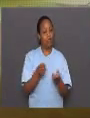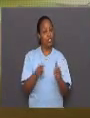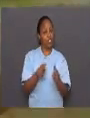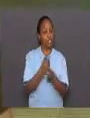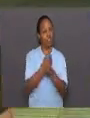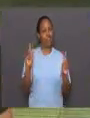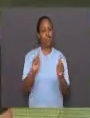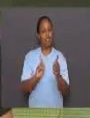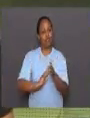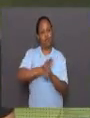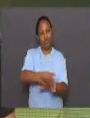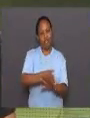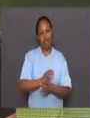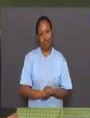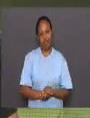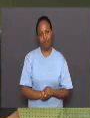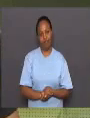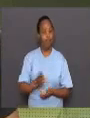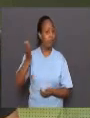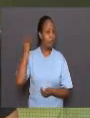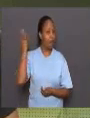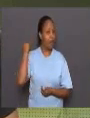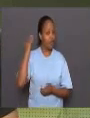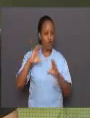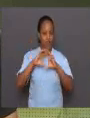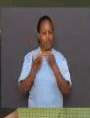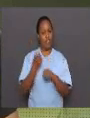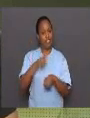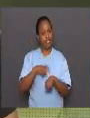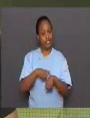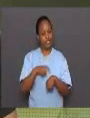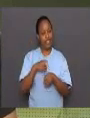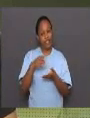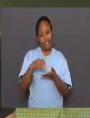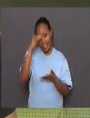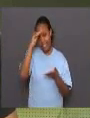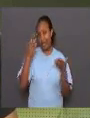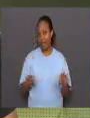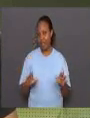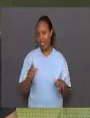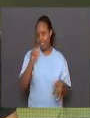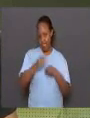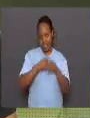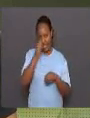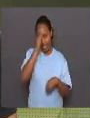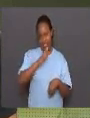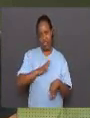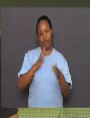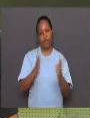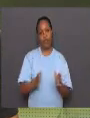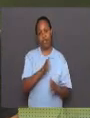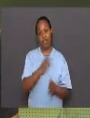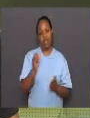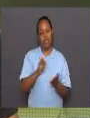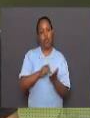independence. In our last lesson, we learned about human and